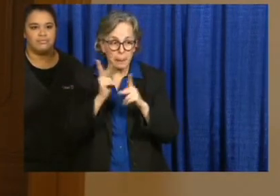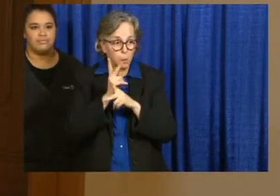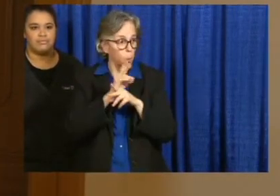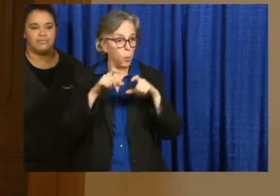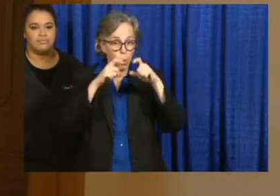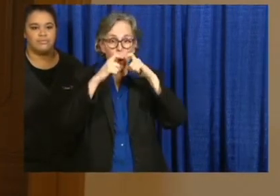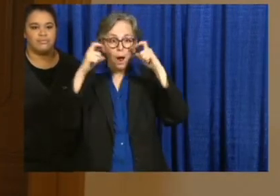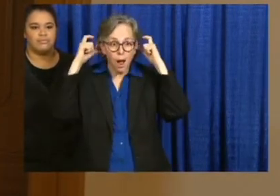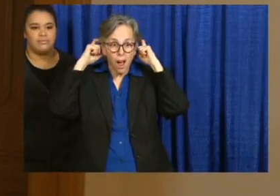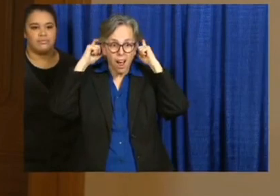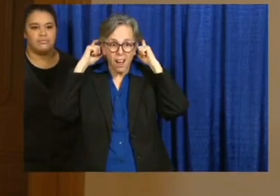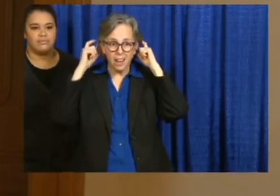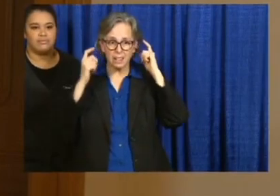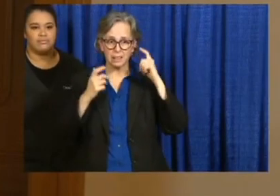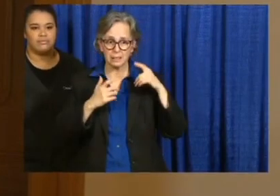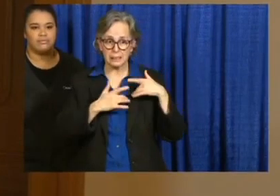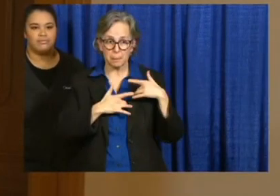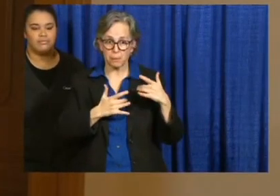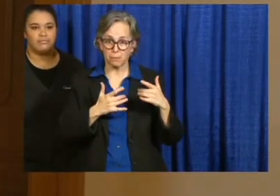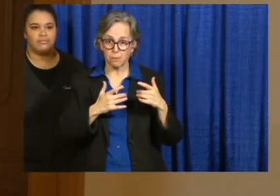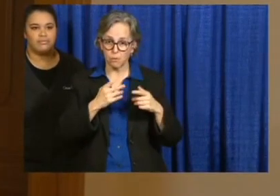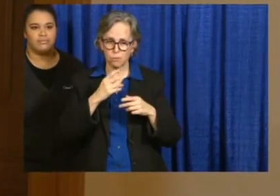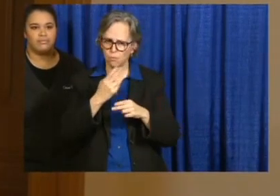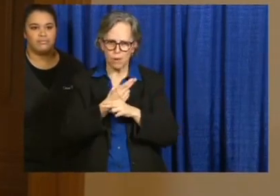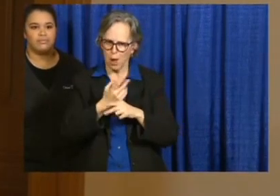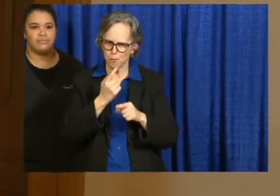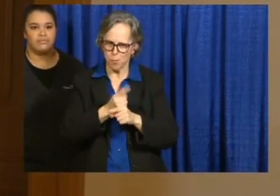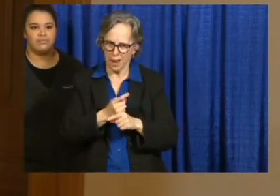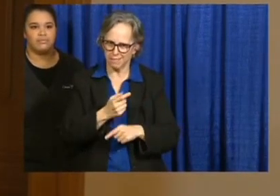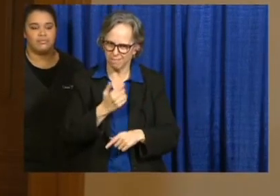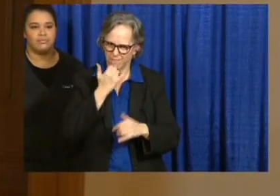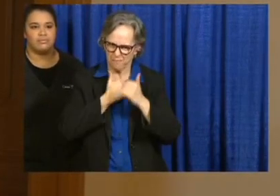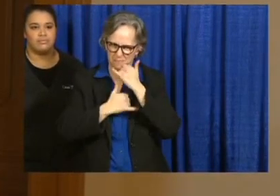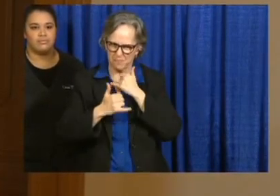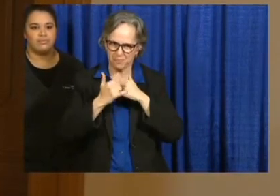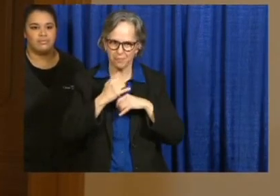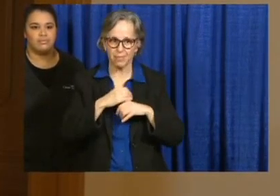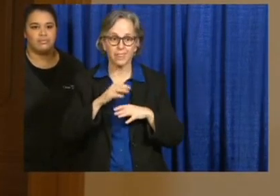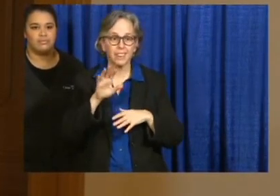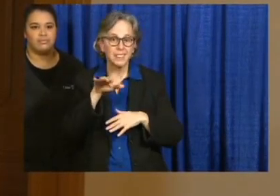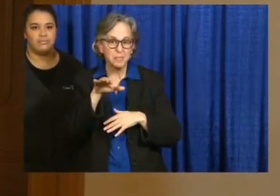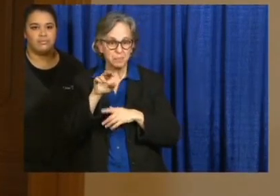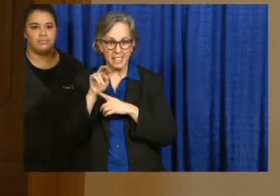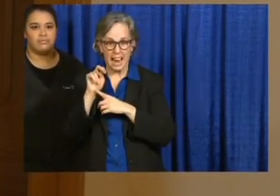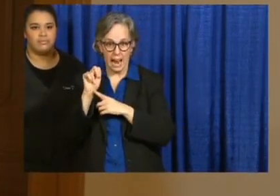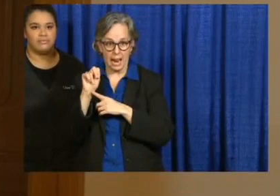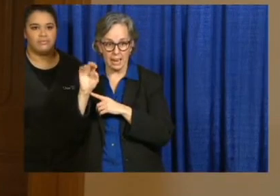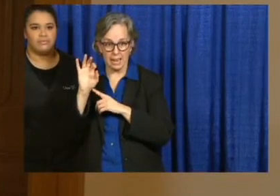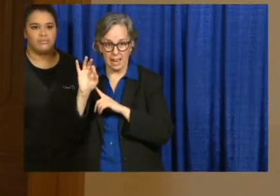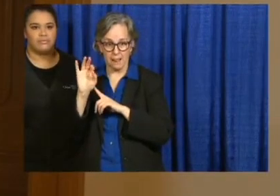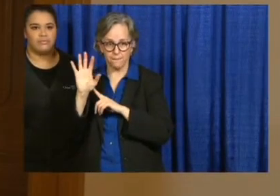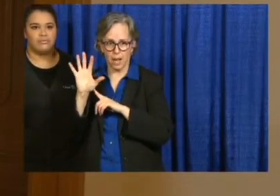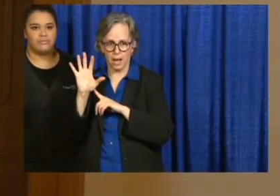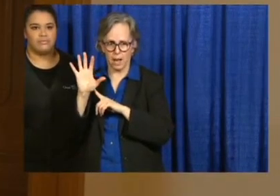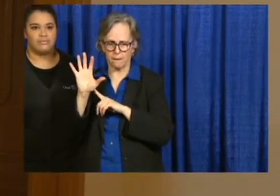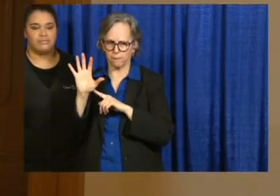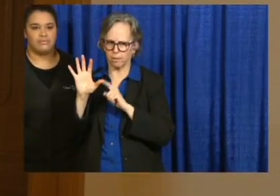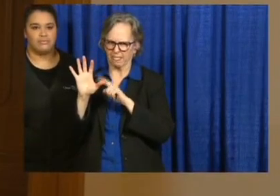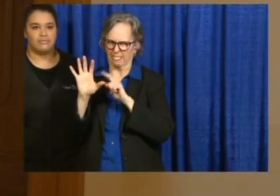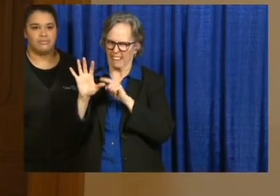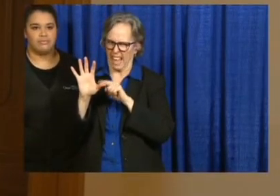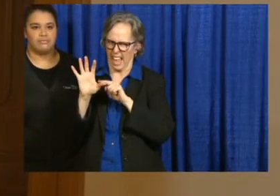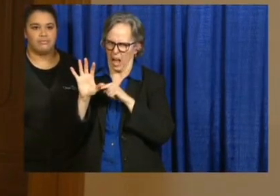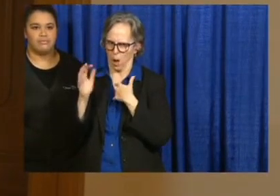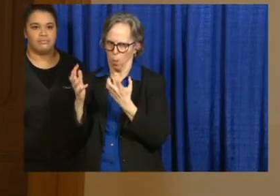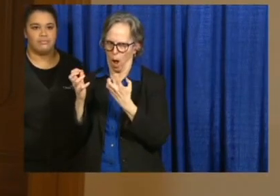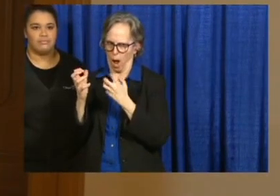used well. So the respirator masks, the N95, have absolutely got to go to our frontline healthcare workers, our nursing